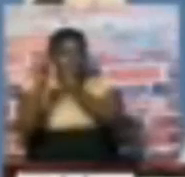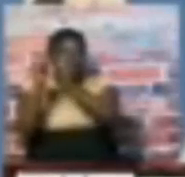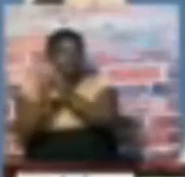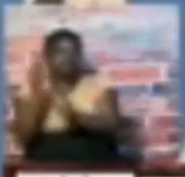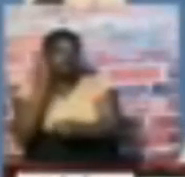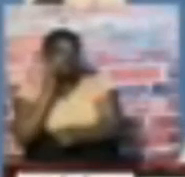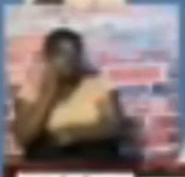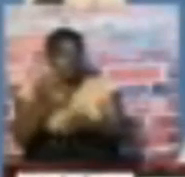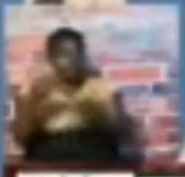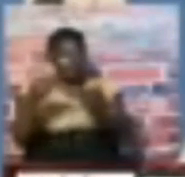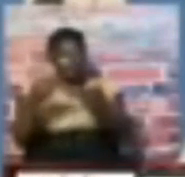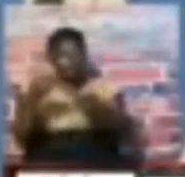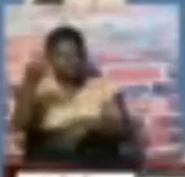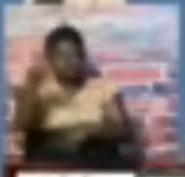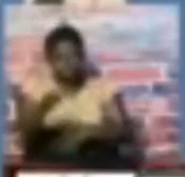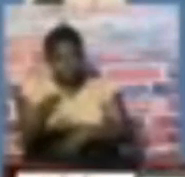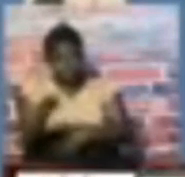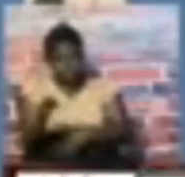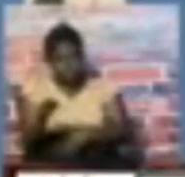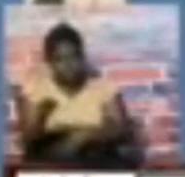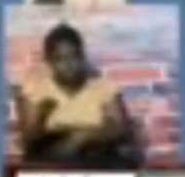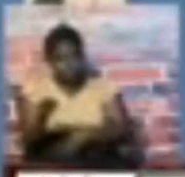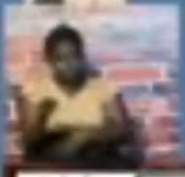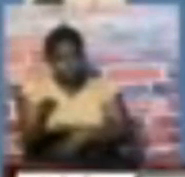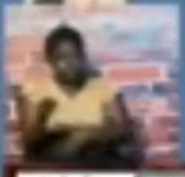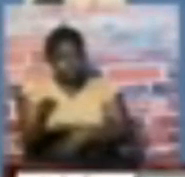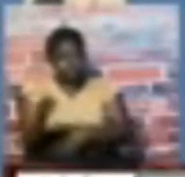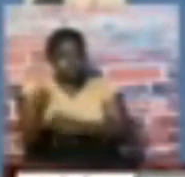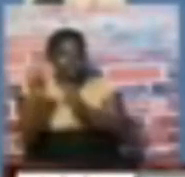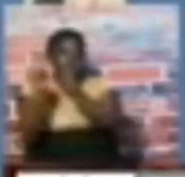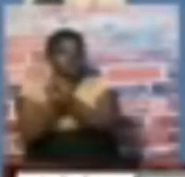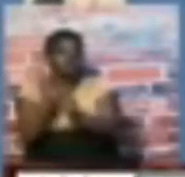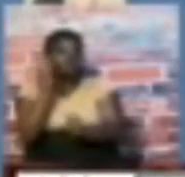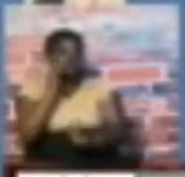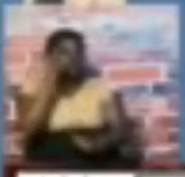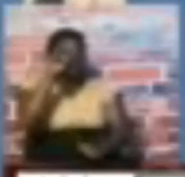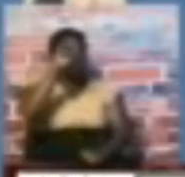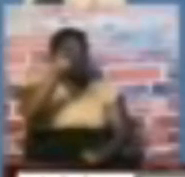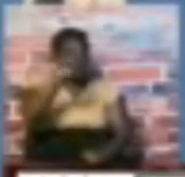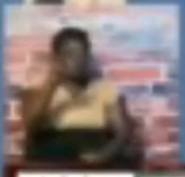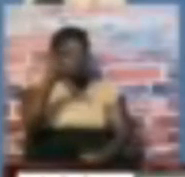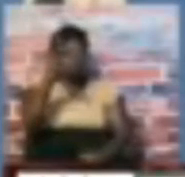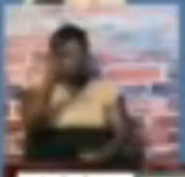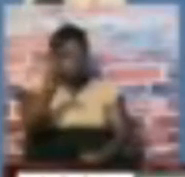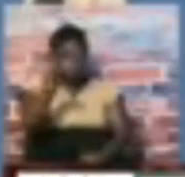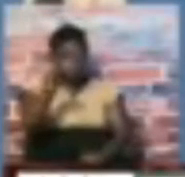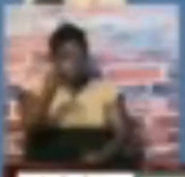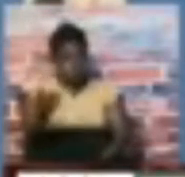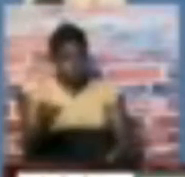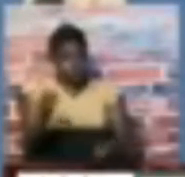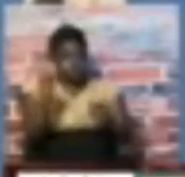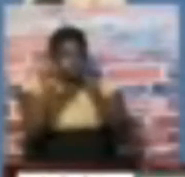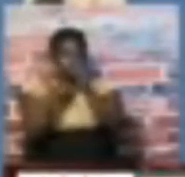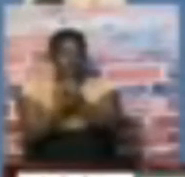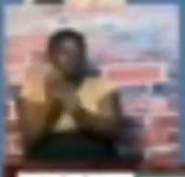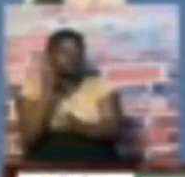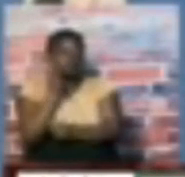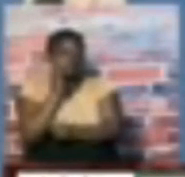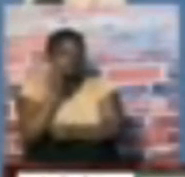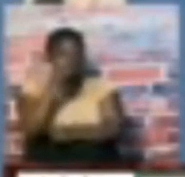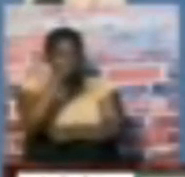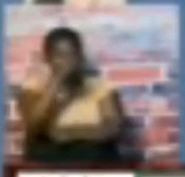Fresh Party Limited, 10 million shillings. MK Publishers Limited, 10 million shillings and sanitary